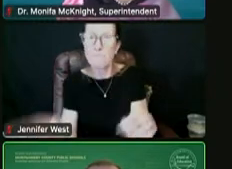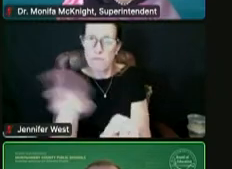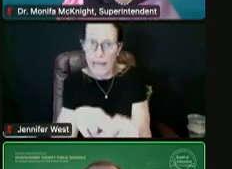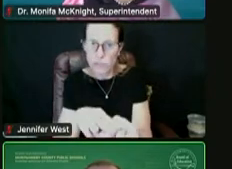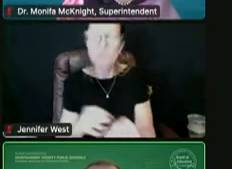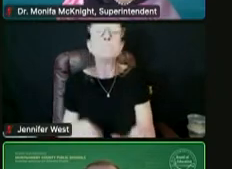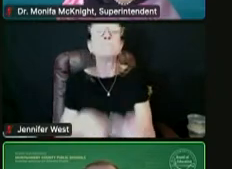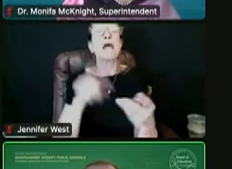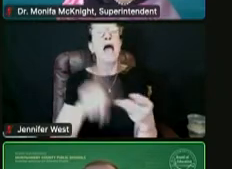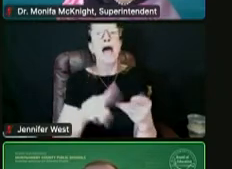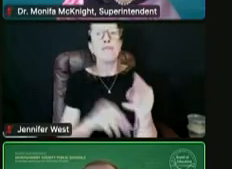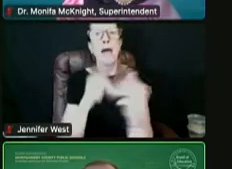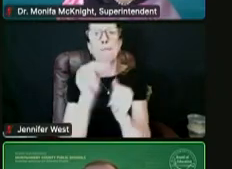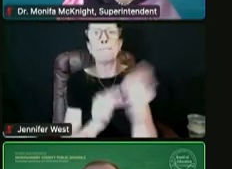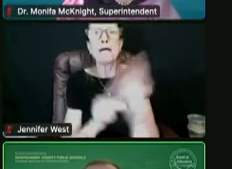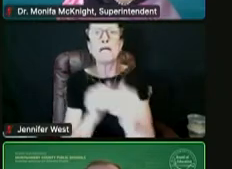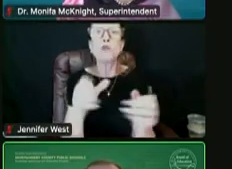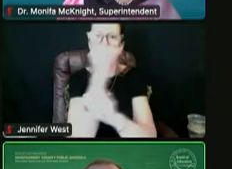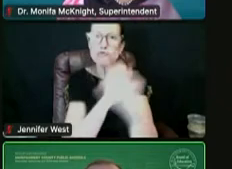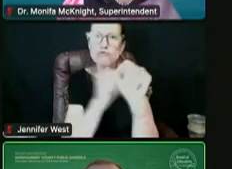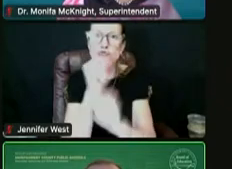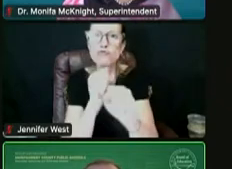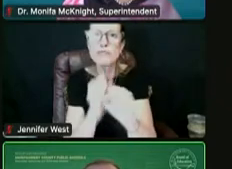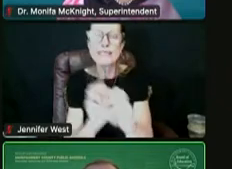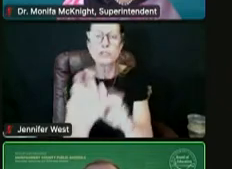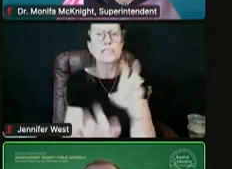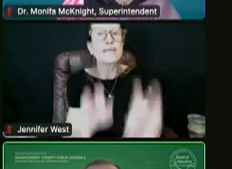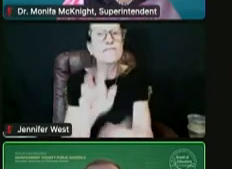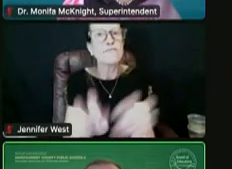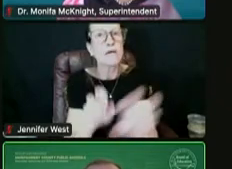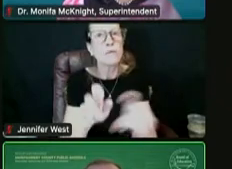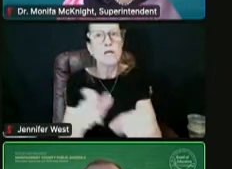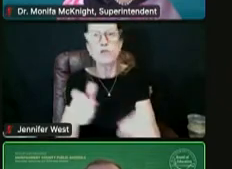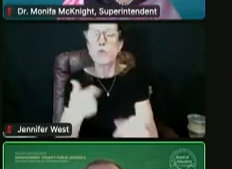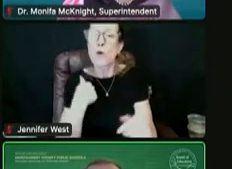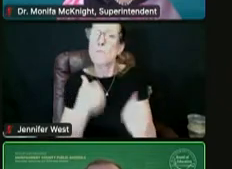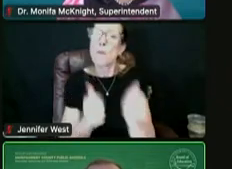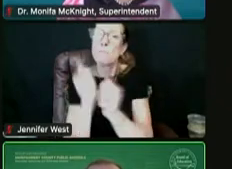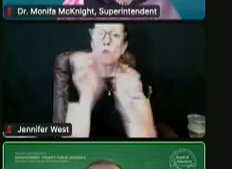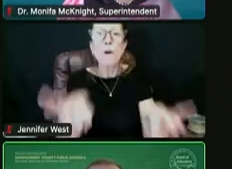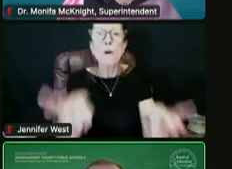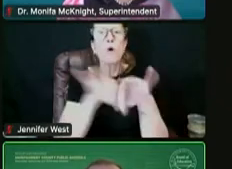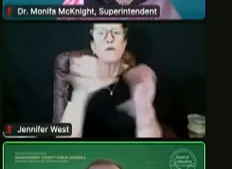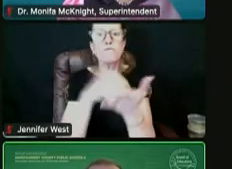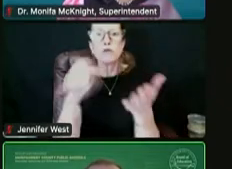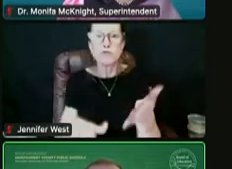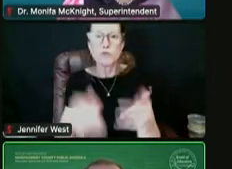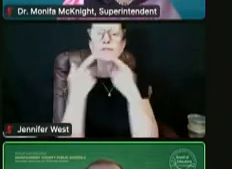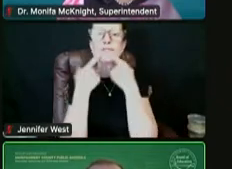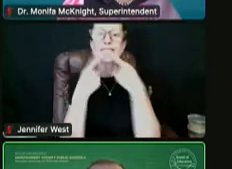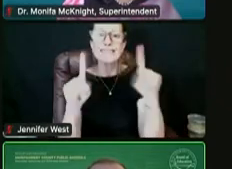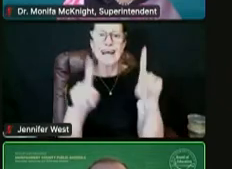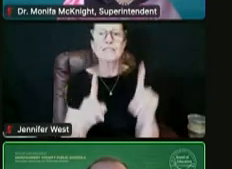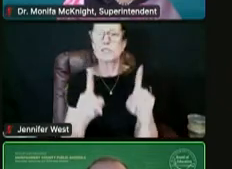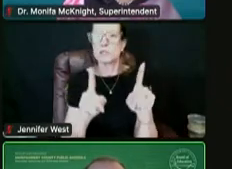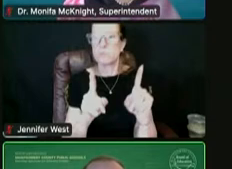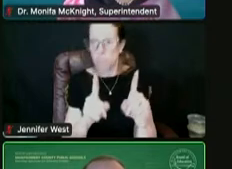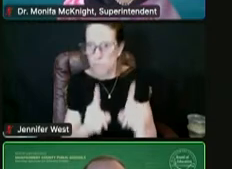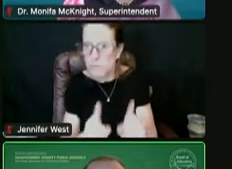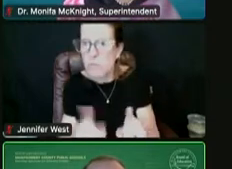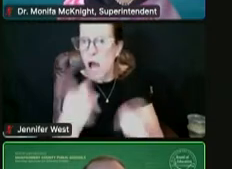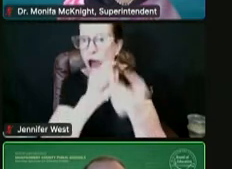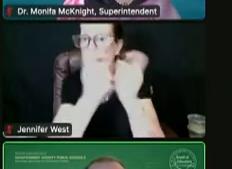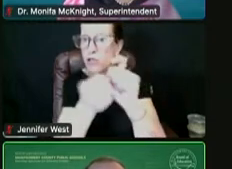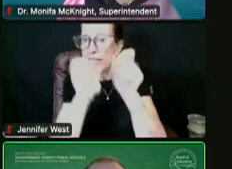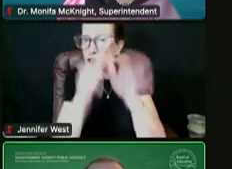strategic investments that we believe will be the biggest levers to student success. And those new items